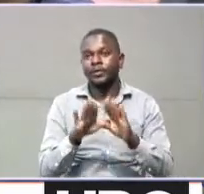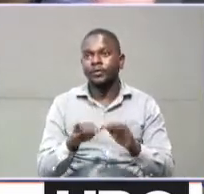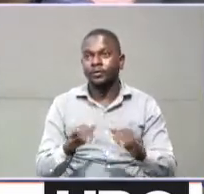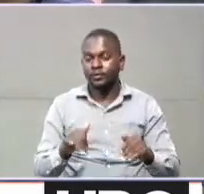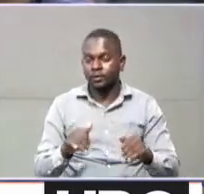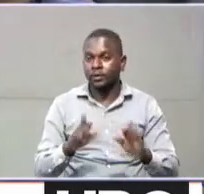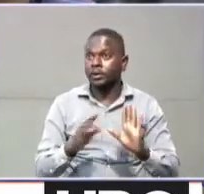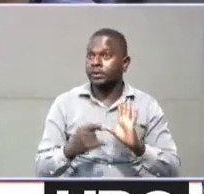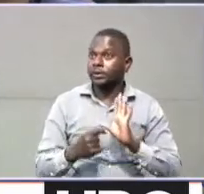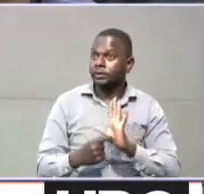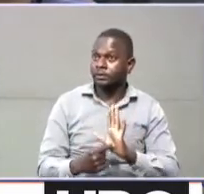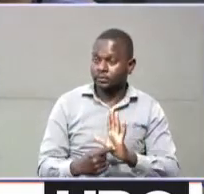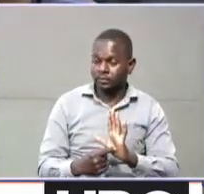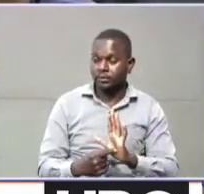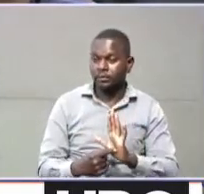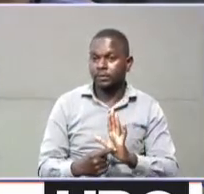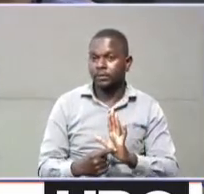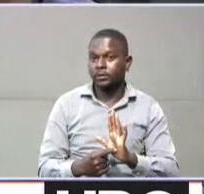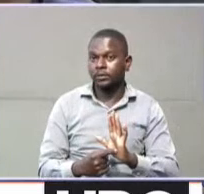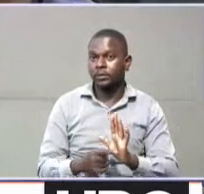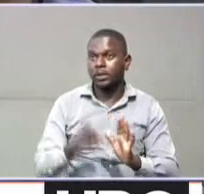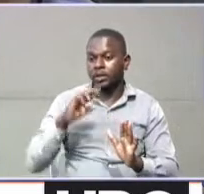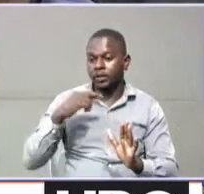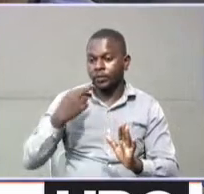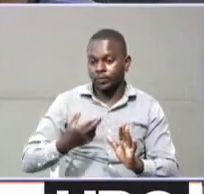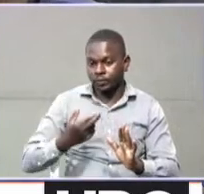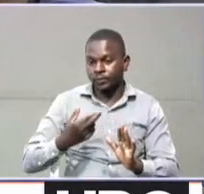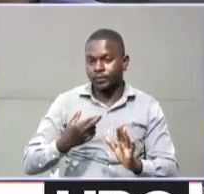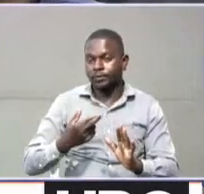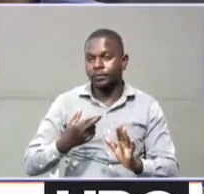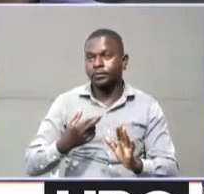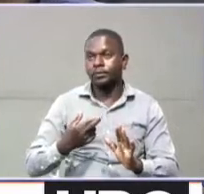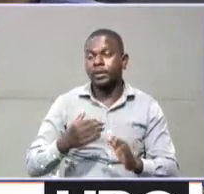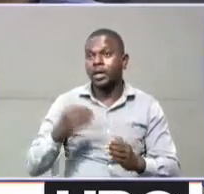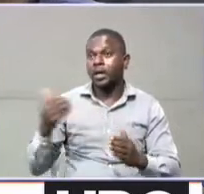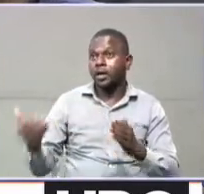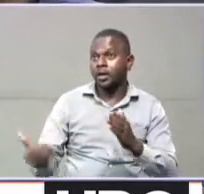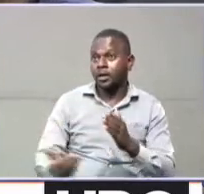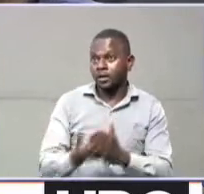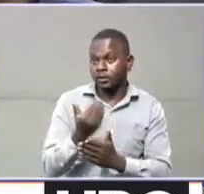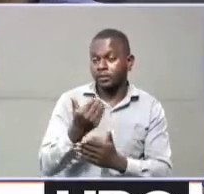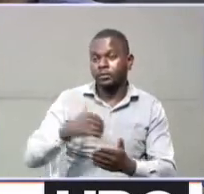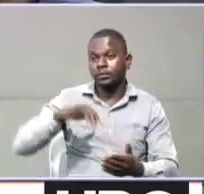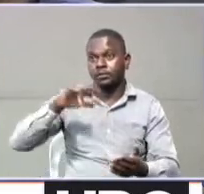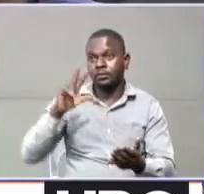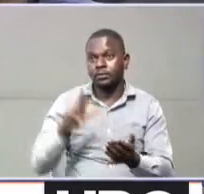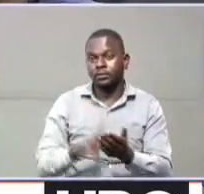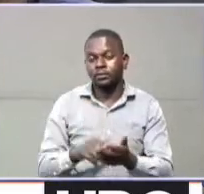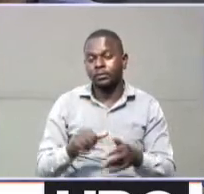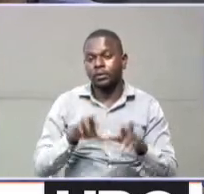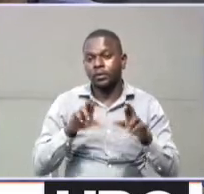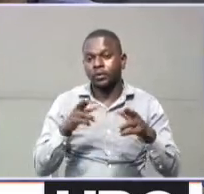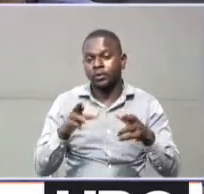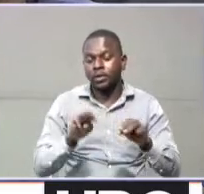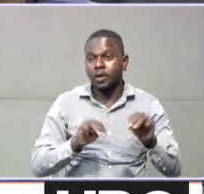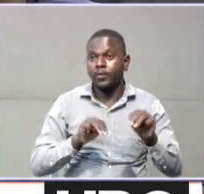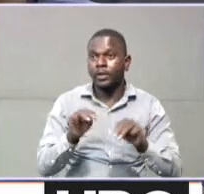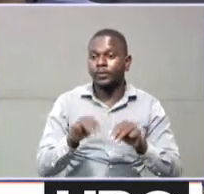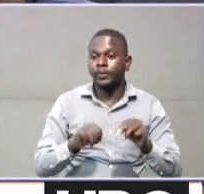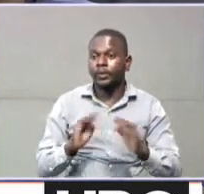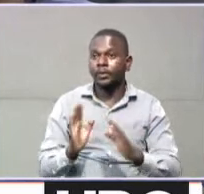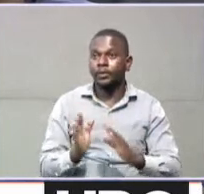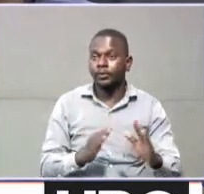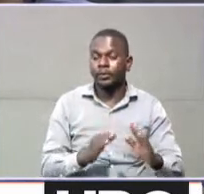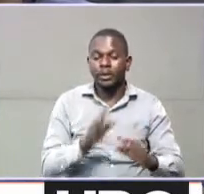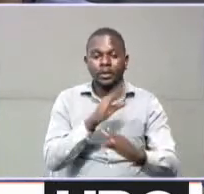already indicated in our responses the newly adopted risk management plan highlights